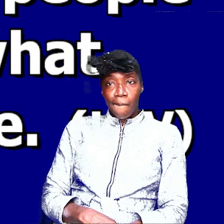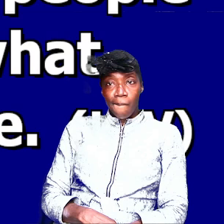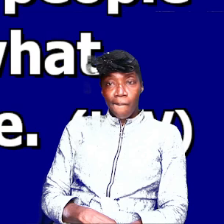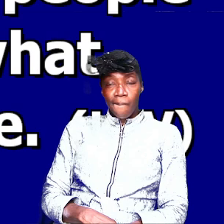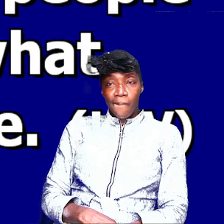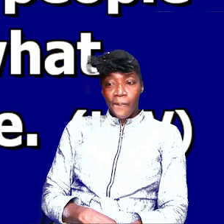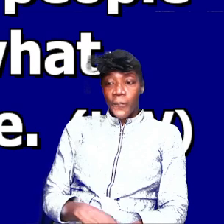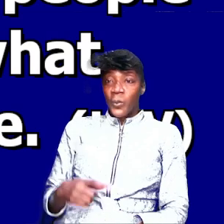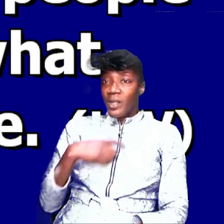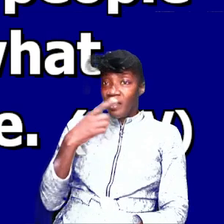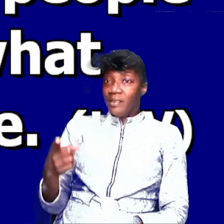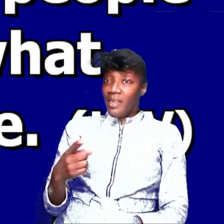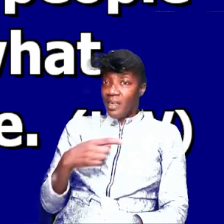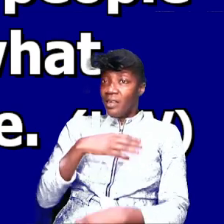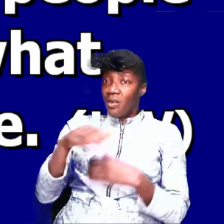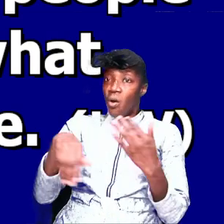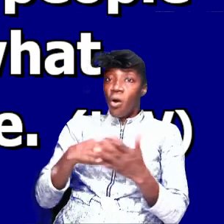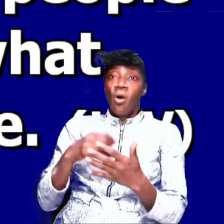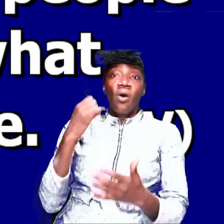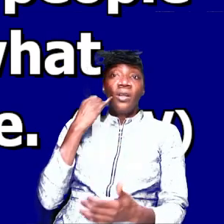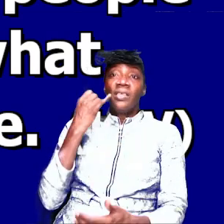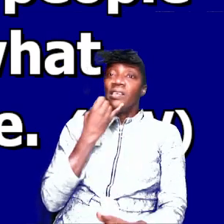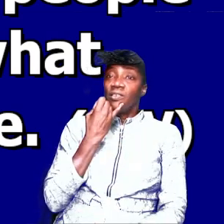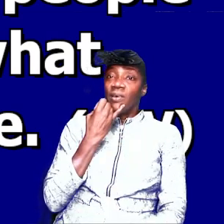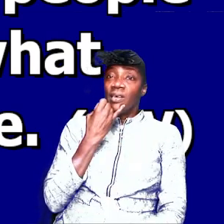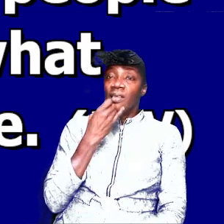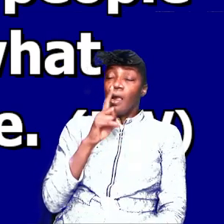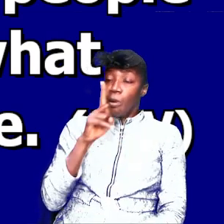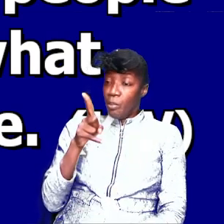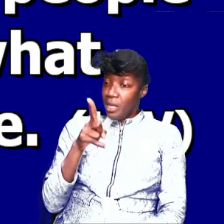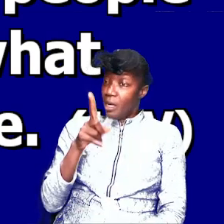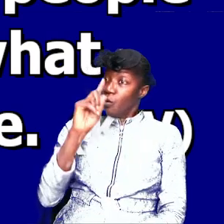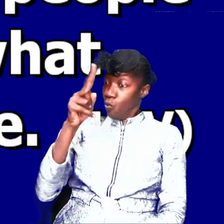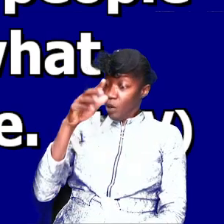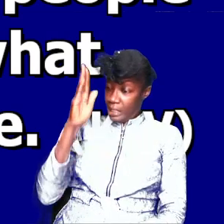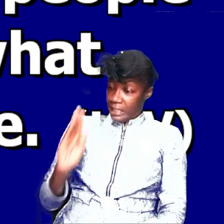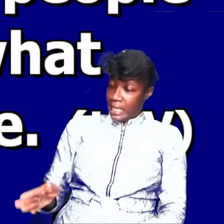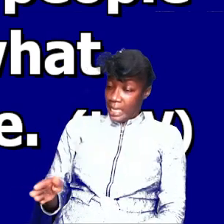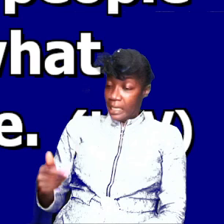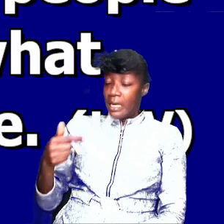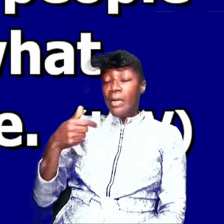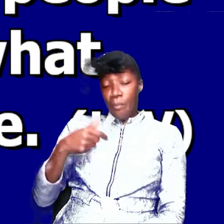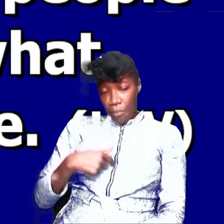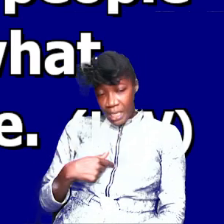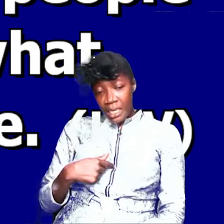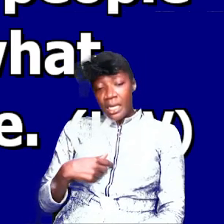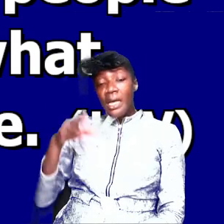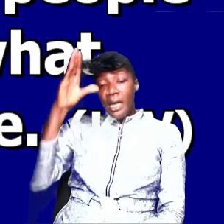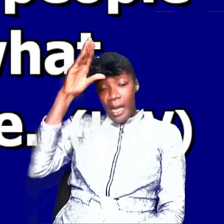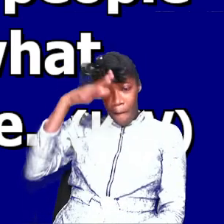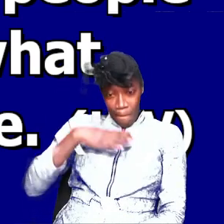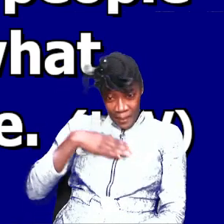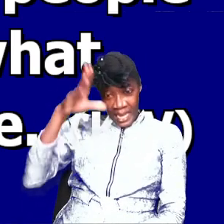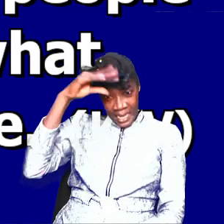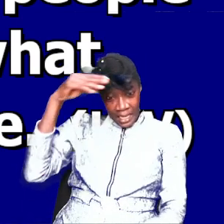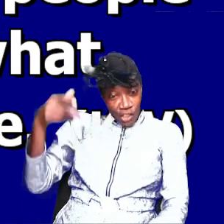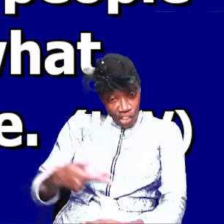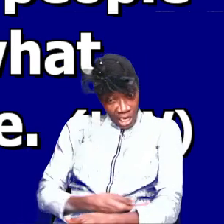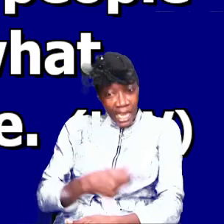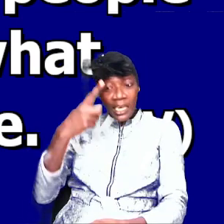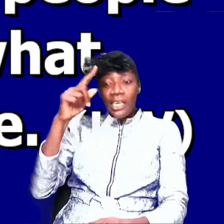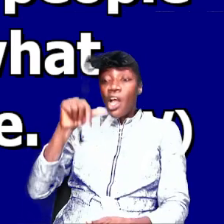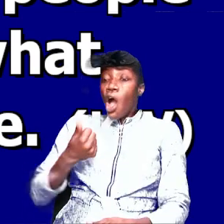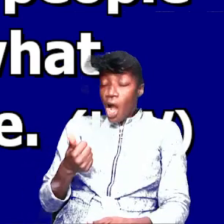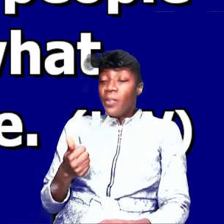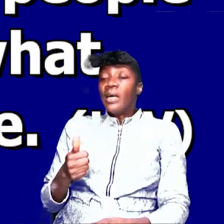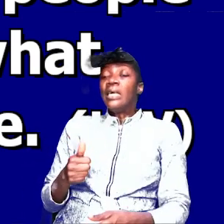verse. Then said he unto all Israel, be ye on one side, and I and Jonathan my son will be on the other side. And